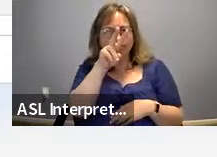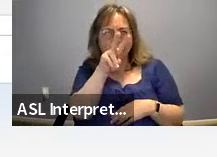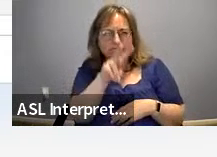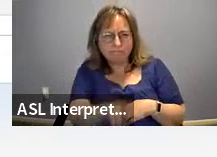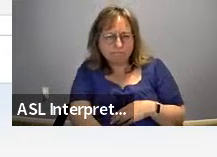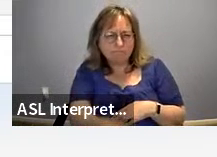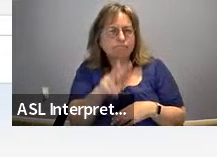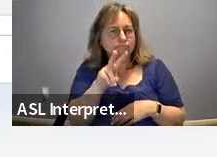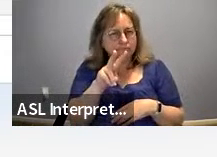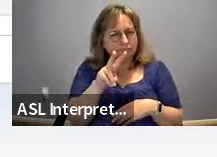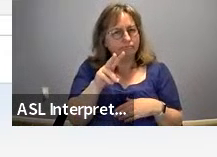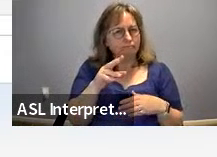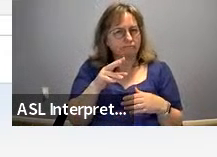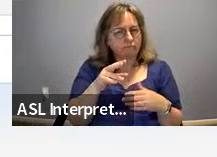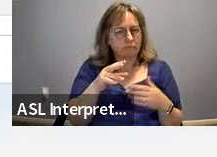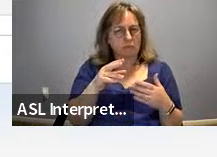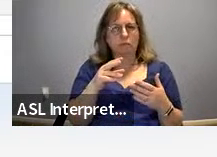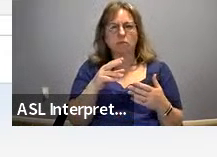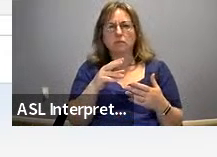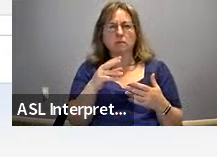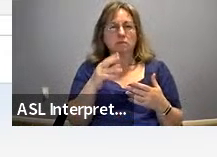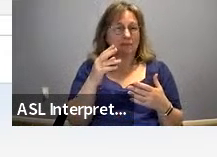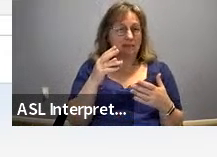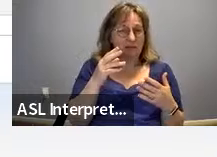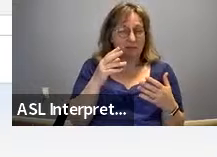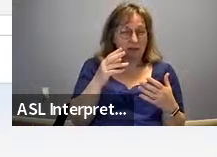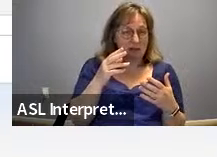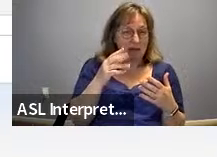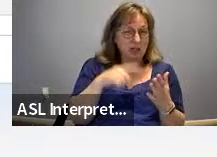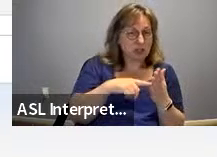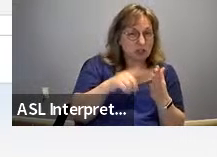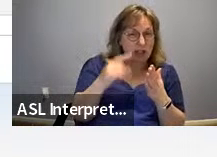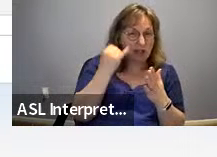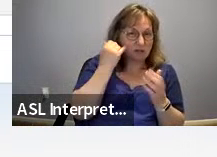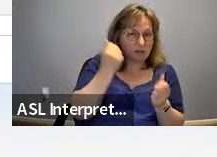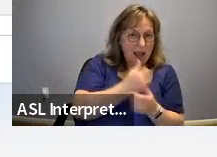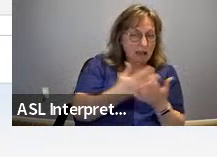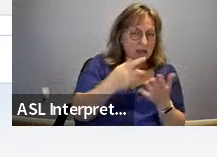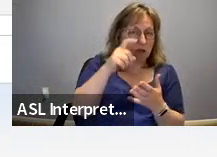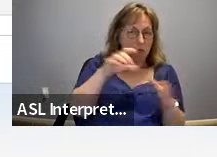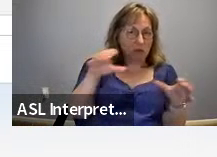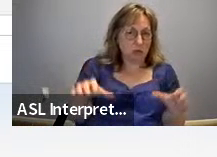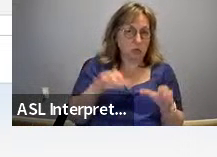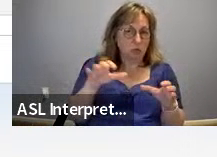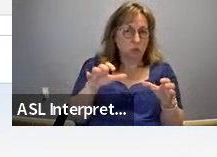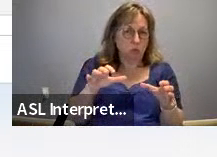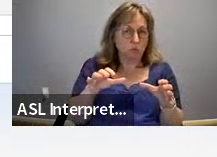information and see if there's any actions that you need to take as a parent or guardian.